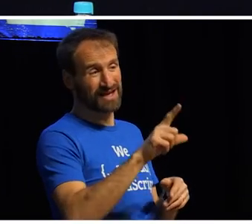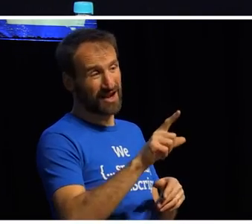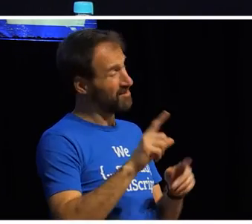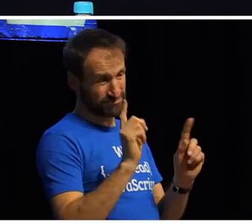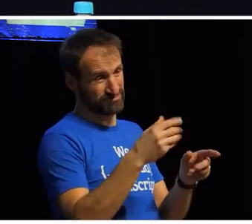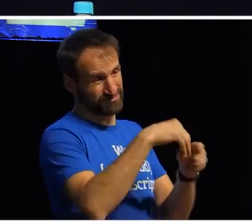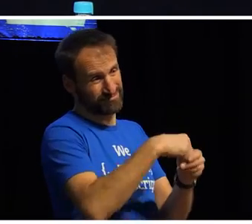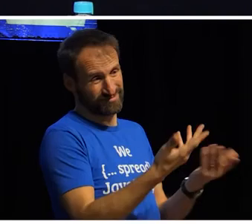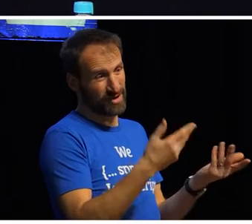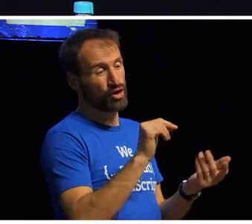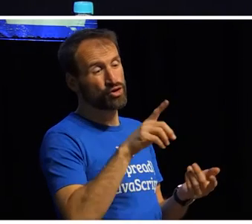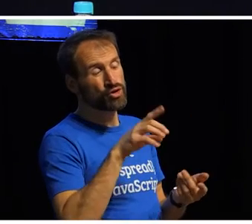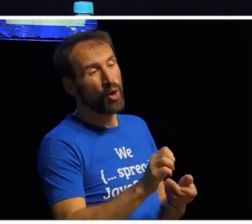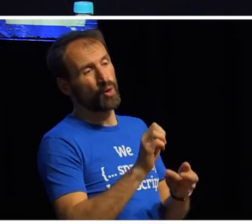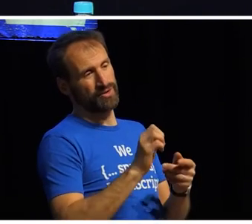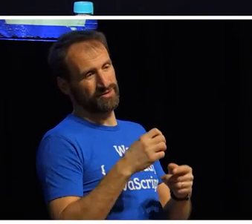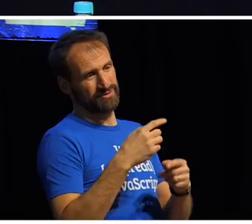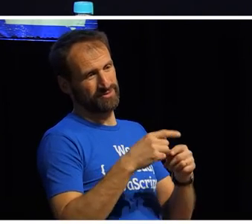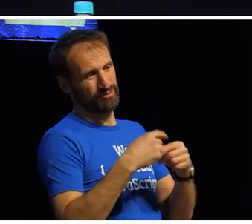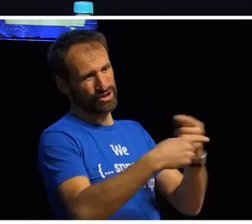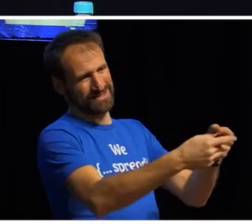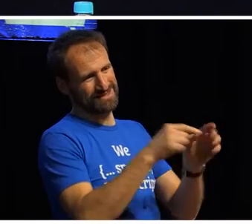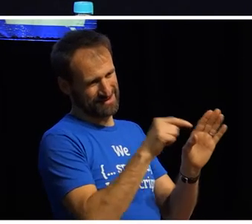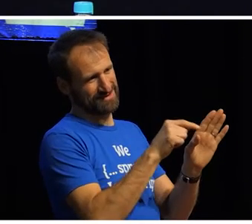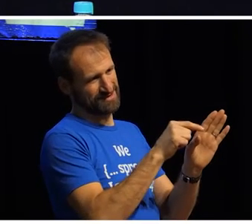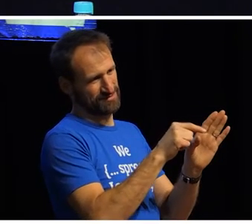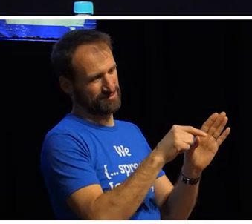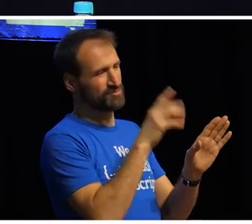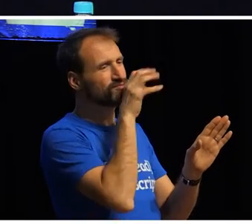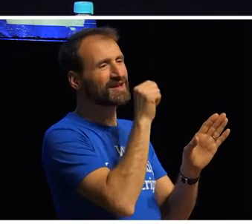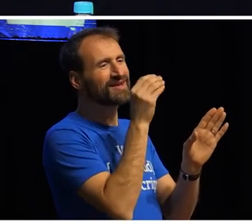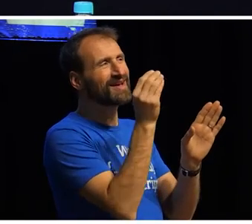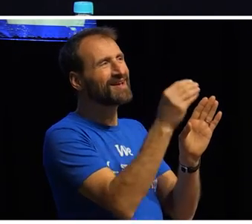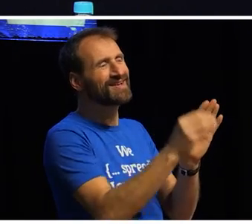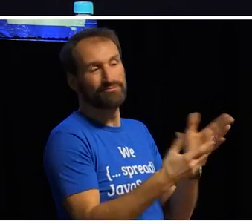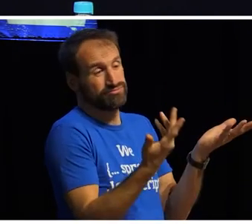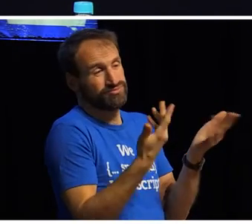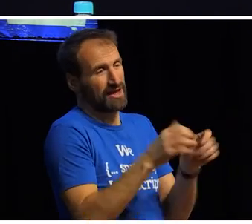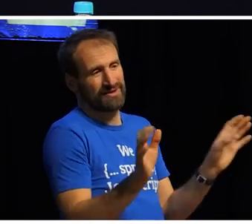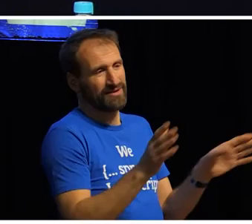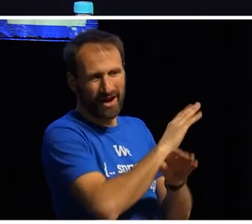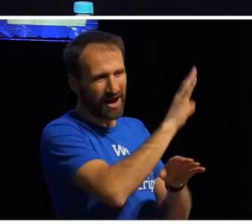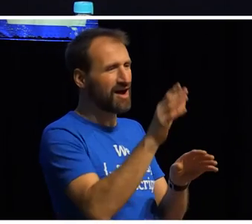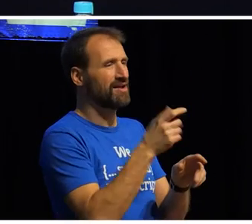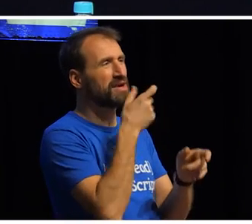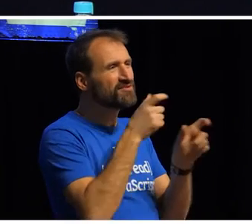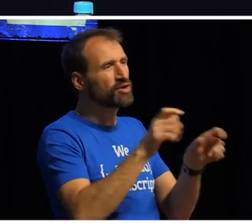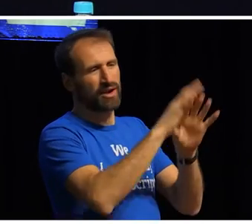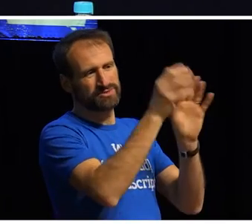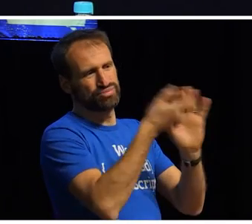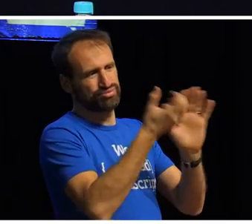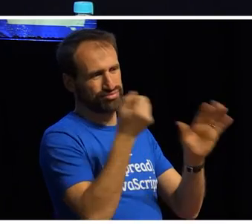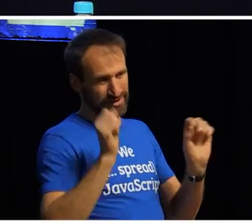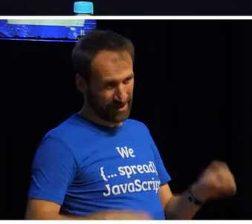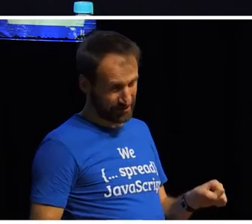process so only access to the secrets that the node process has so buffer has tripped up many popular packages Mongoose